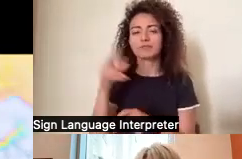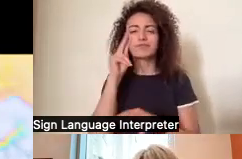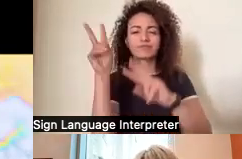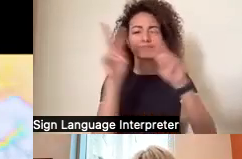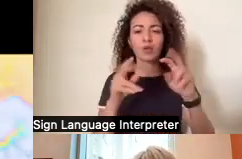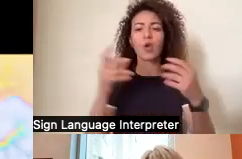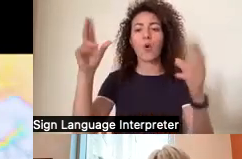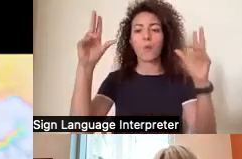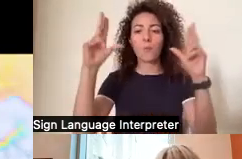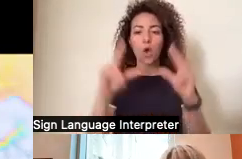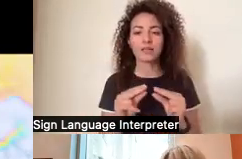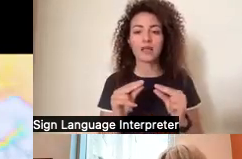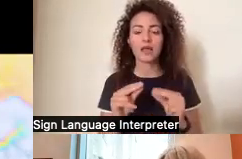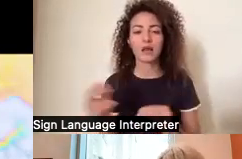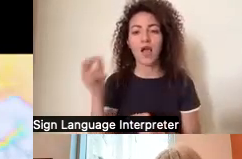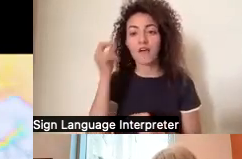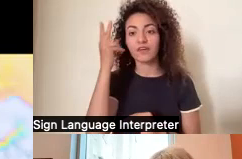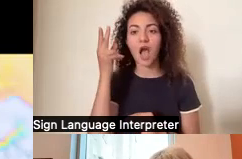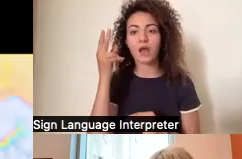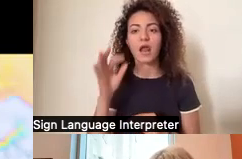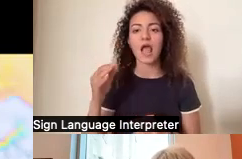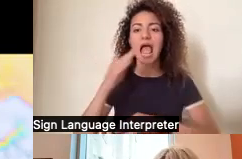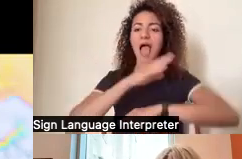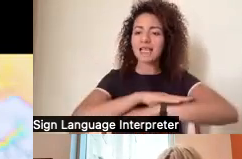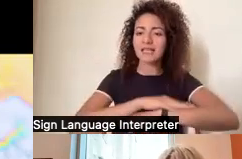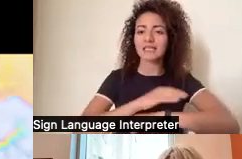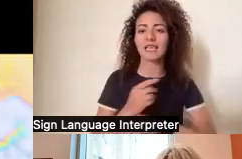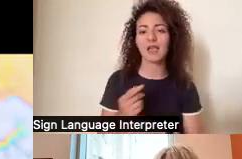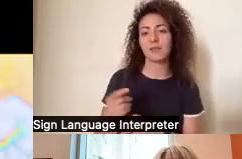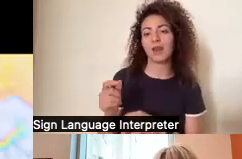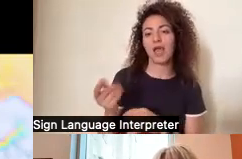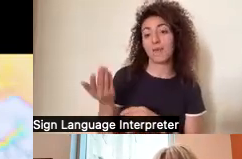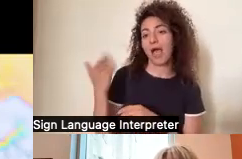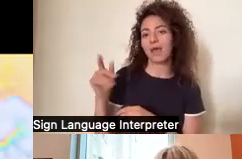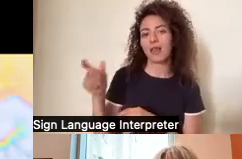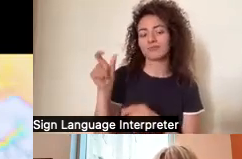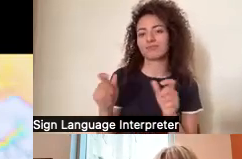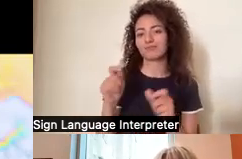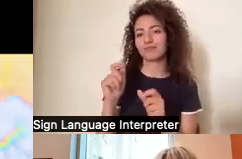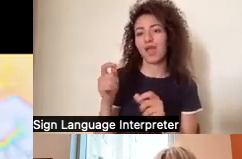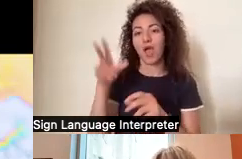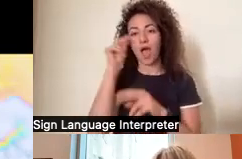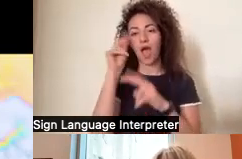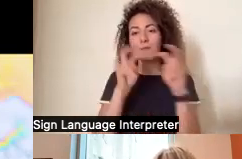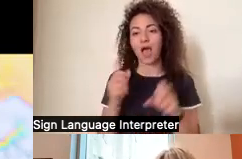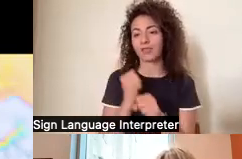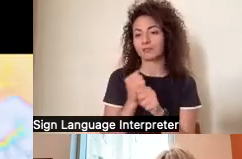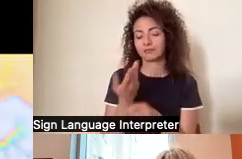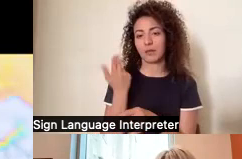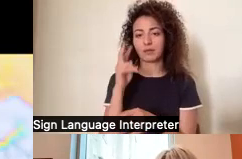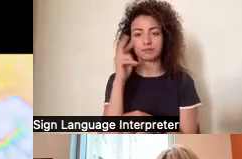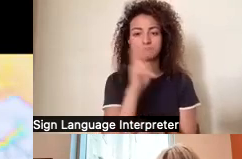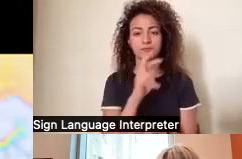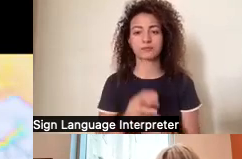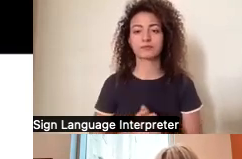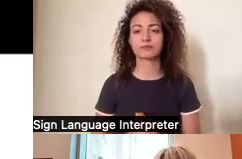summarize some of the major points from the previous papers. Next slide, please. I'd just